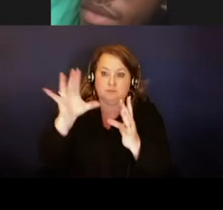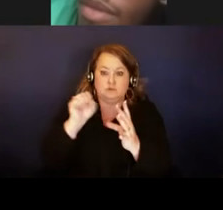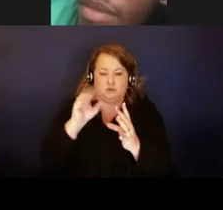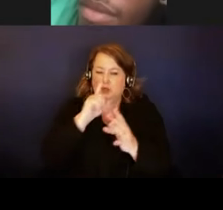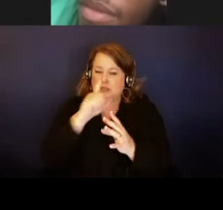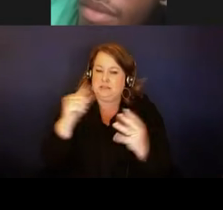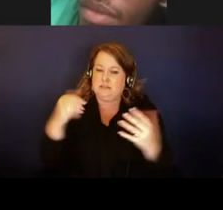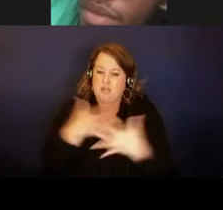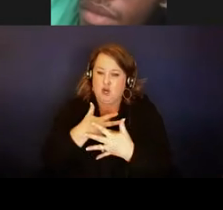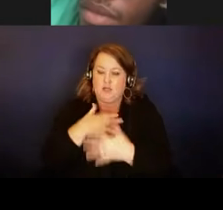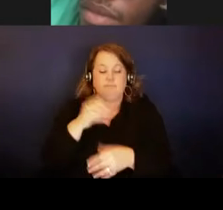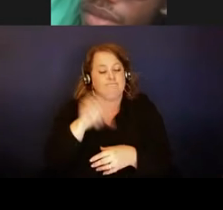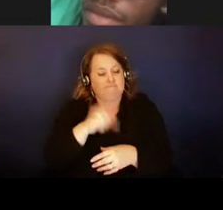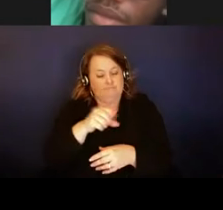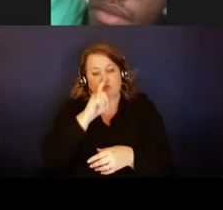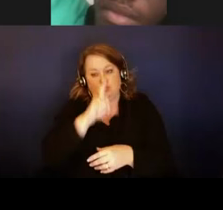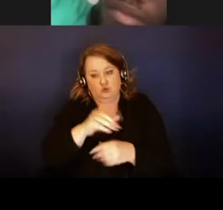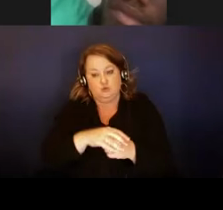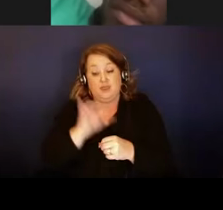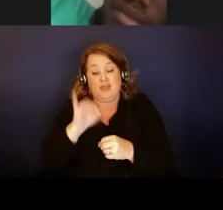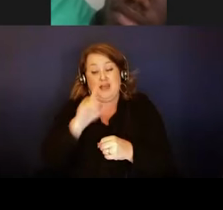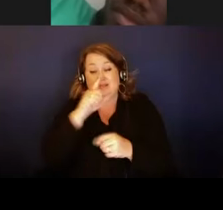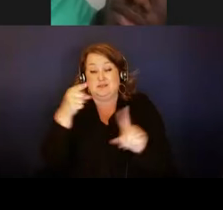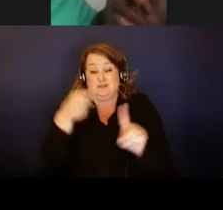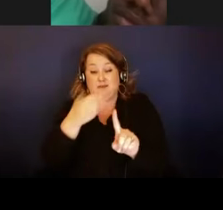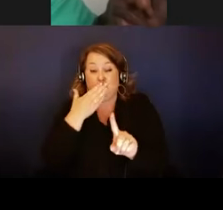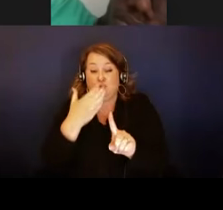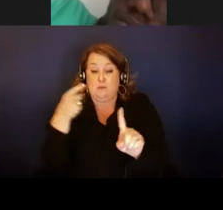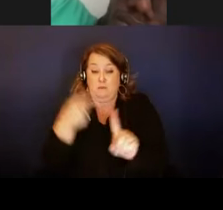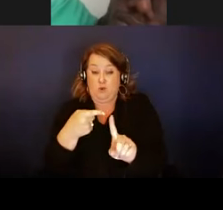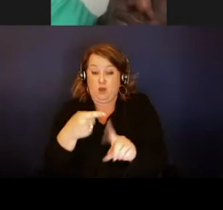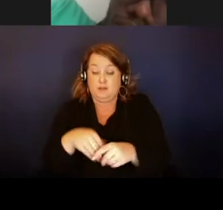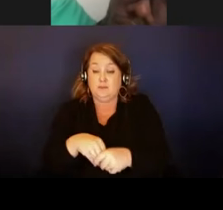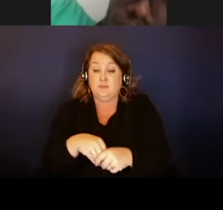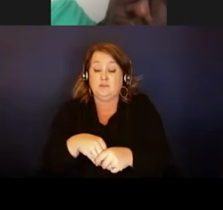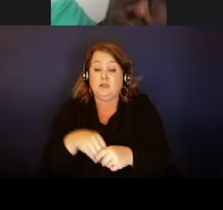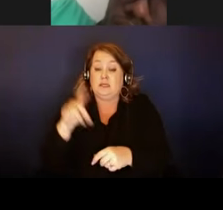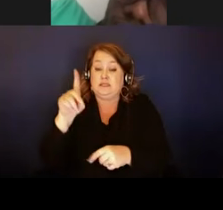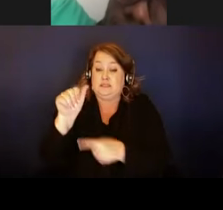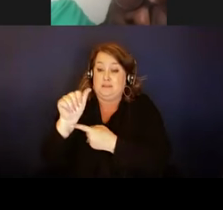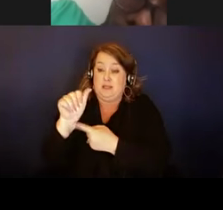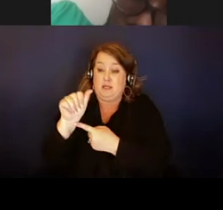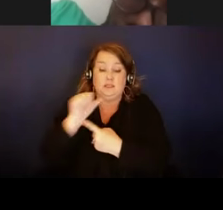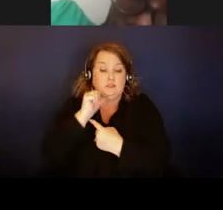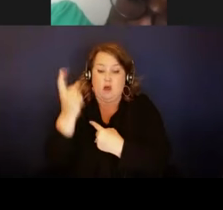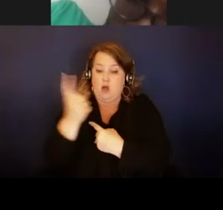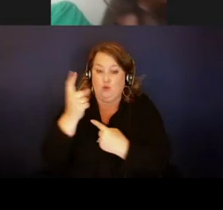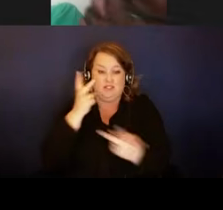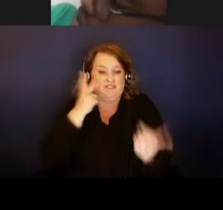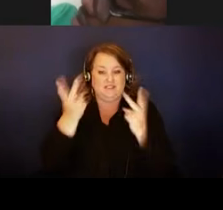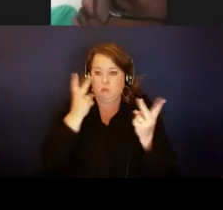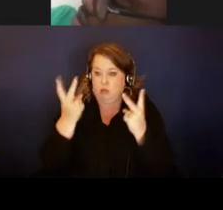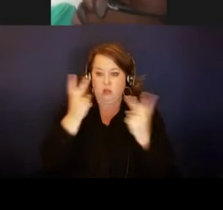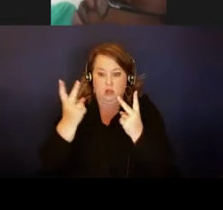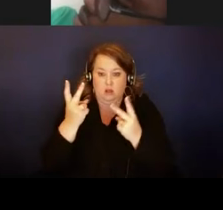Yeah, for sure. And that brings up another point that, of course, disability isn't always visible. People don't always know that